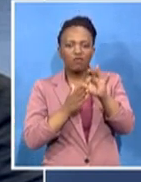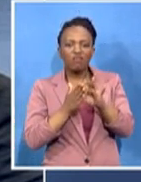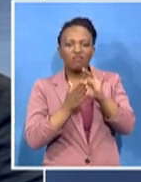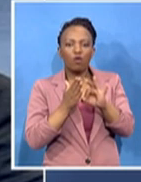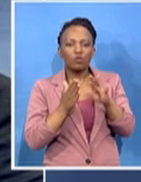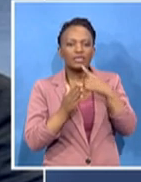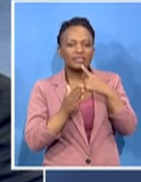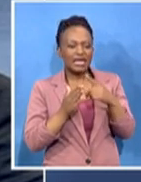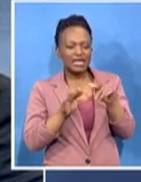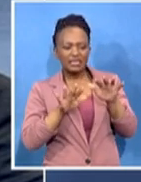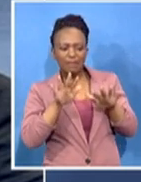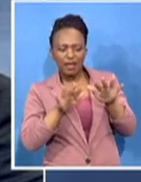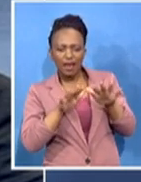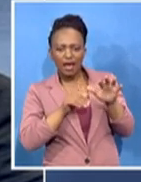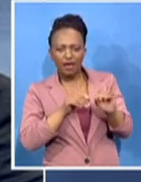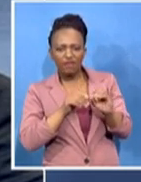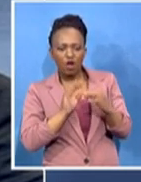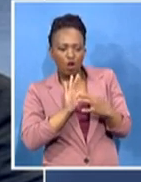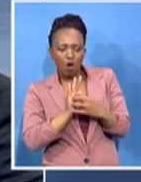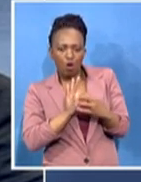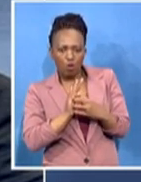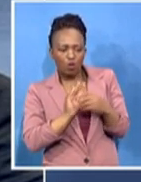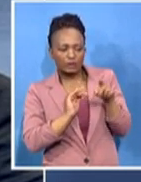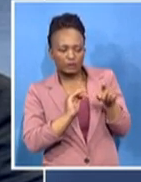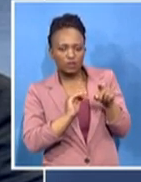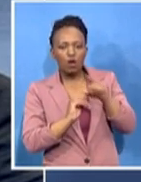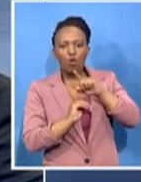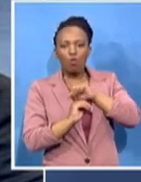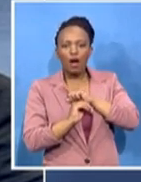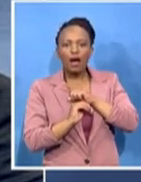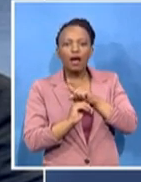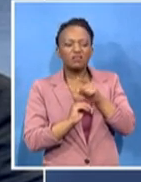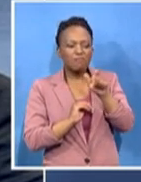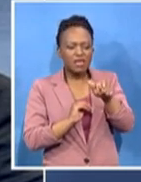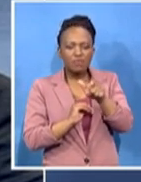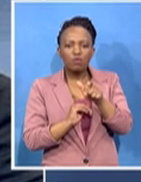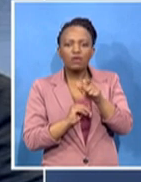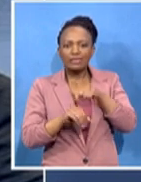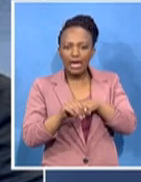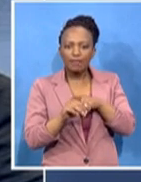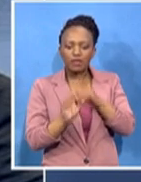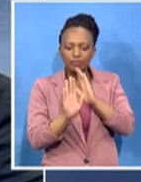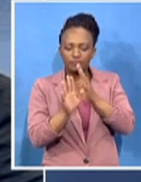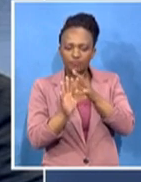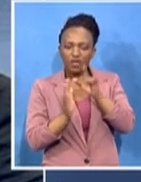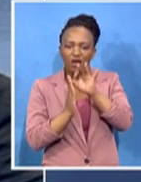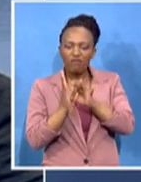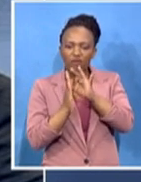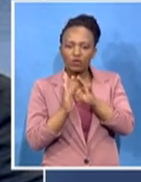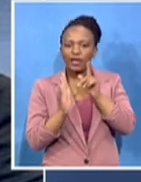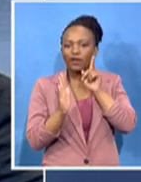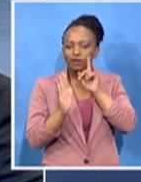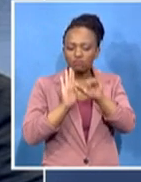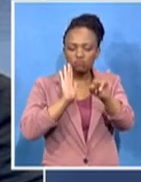say they use the logo as a primary identifier. Whereas in the past we looked at the logo and the name of the party and abbreviated